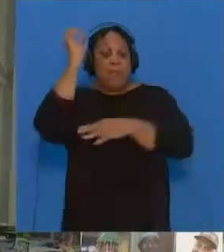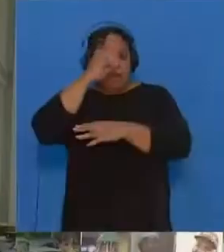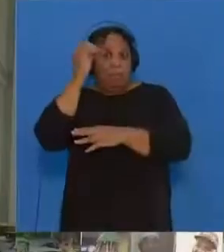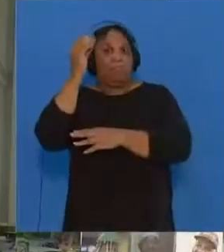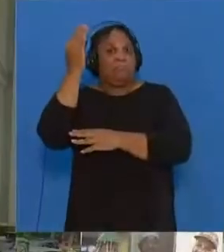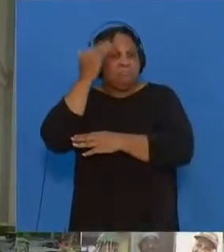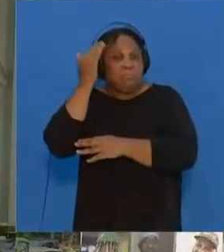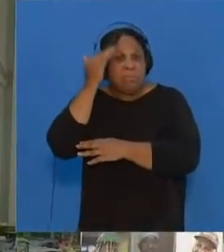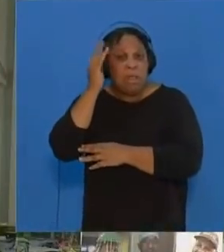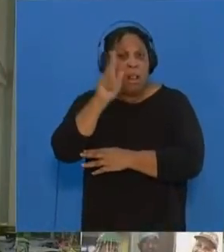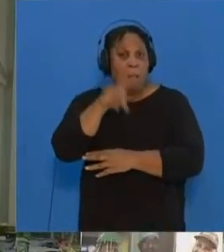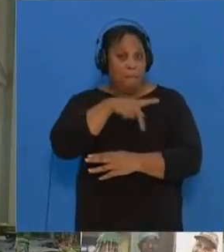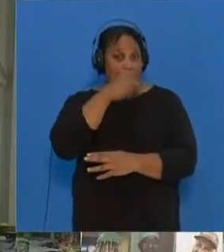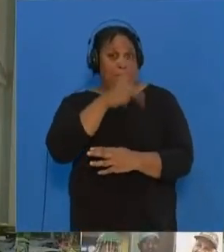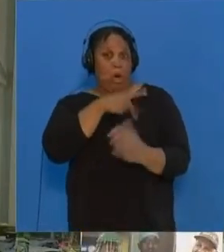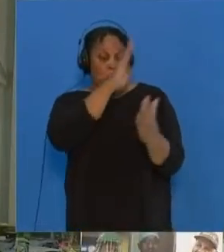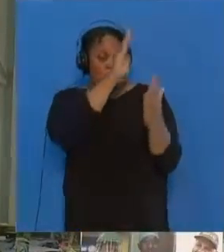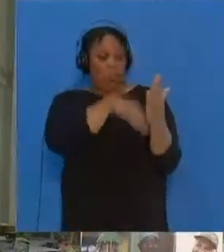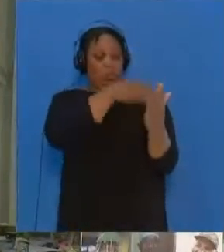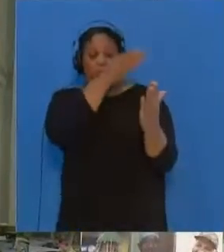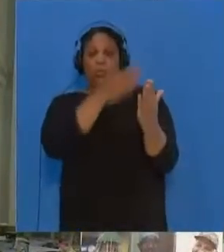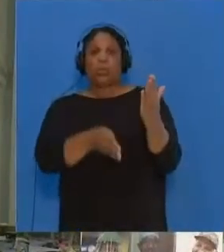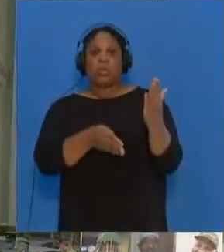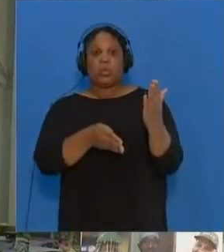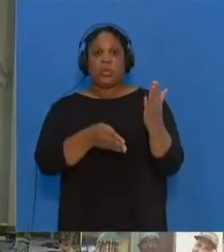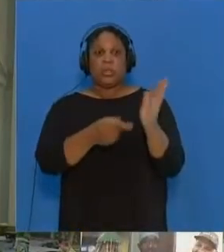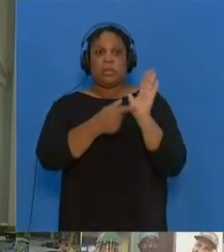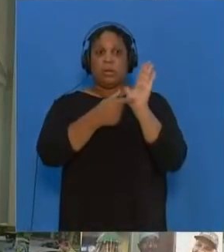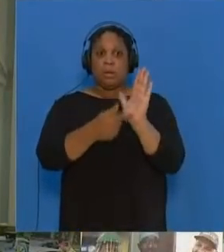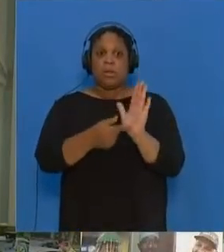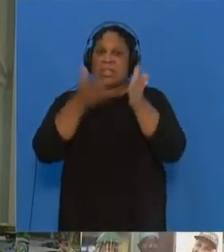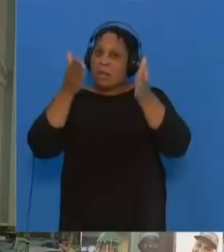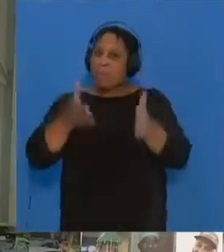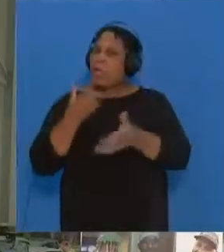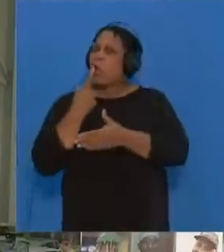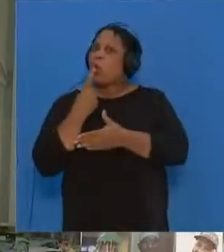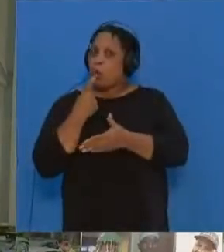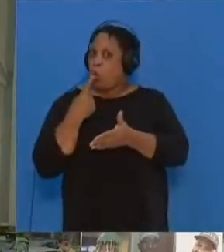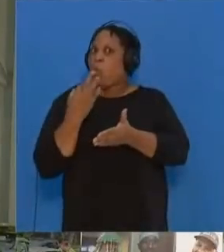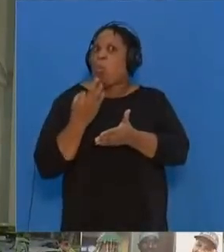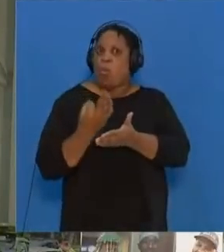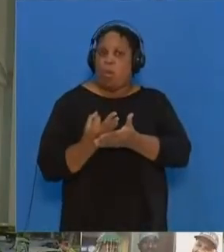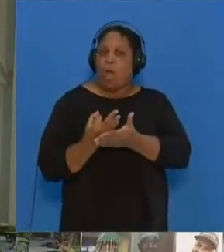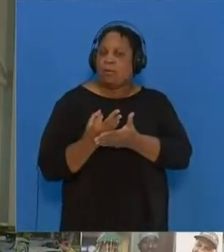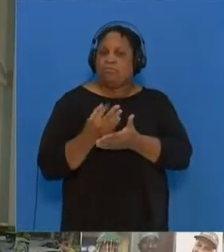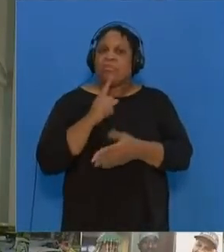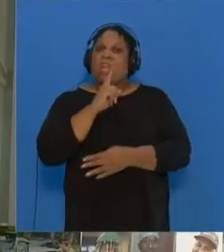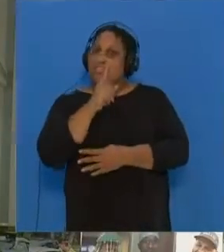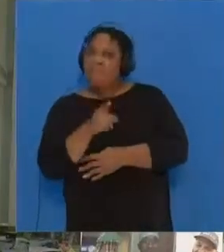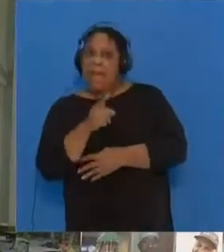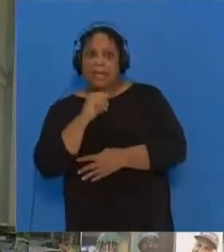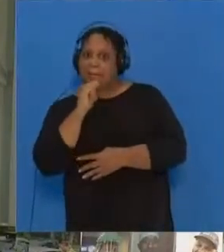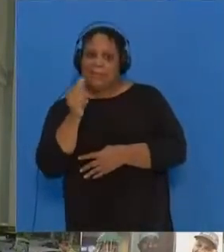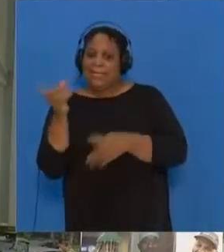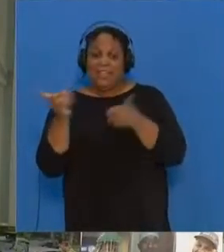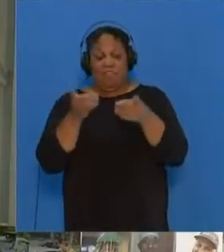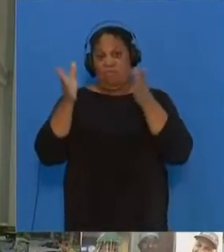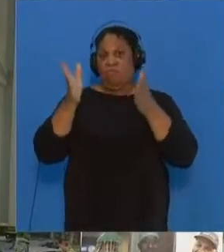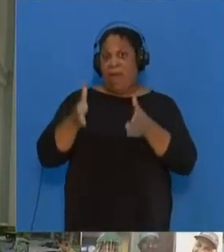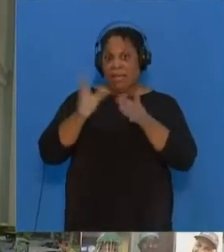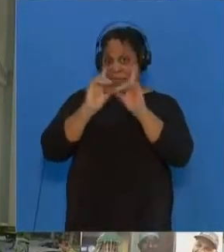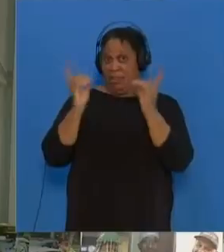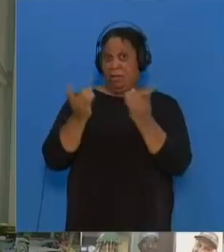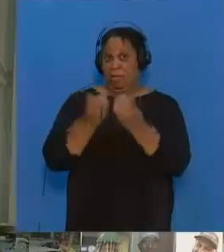apparent personal bias that's being exhibited by the individual who, in fact, is not the director of this department.